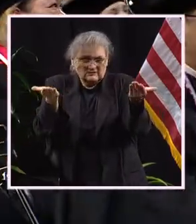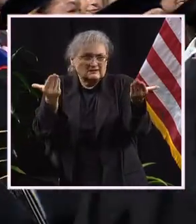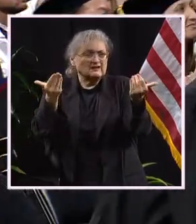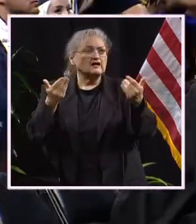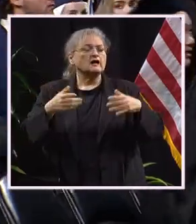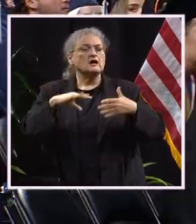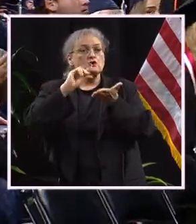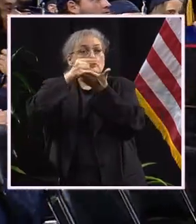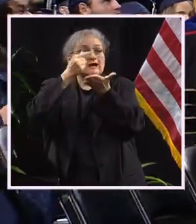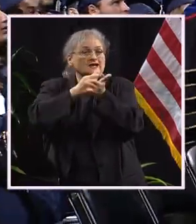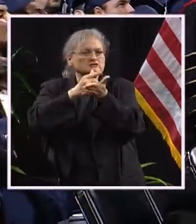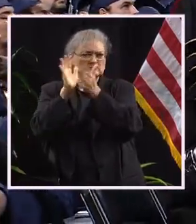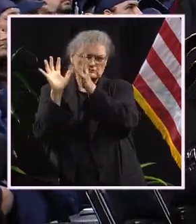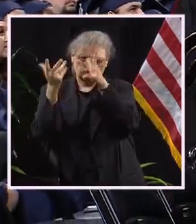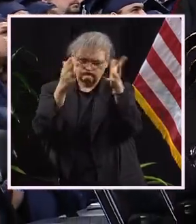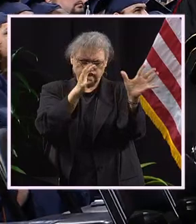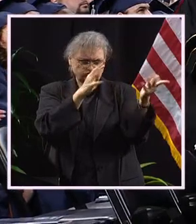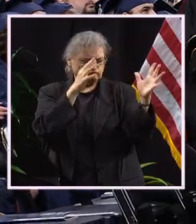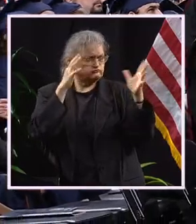you, faculty.